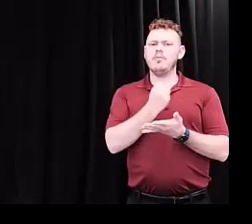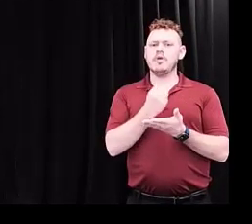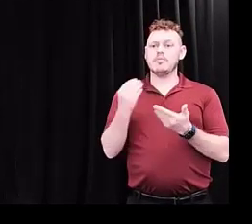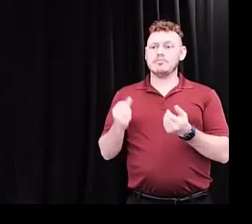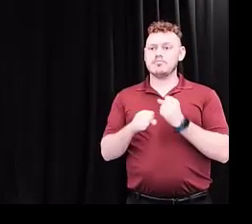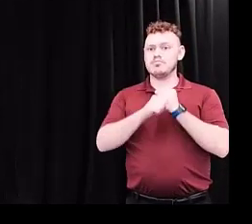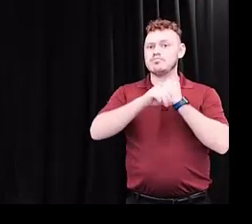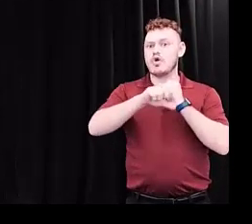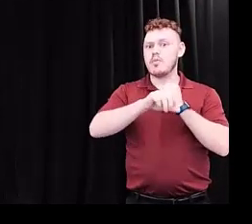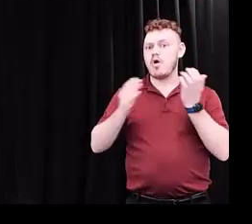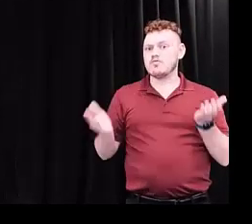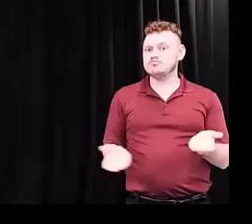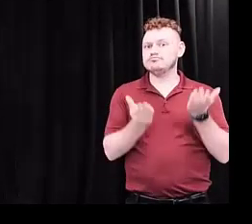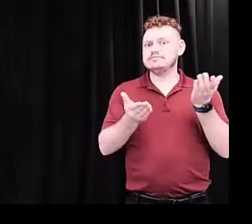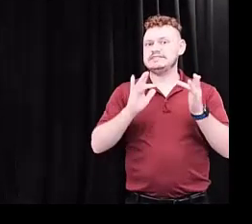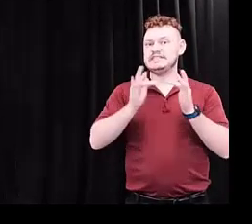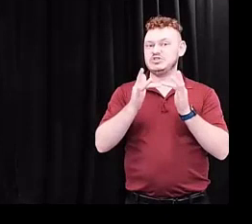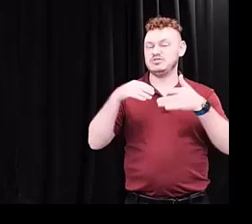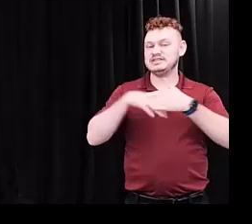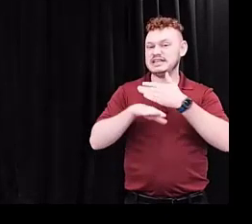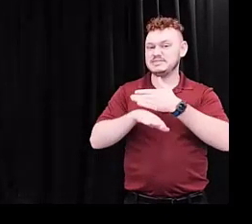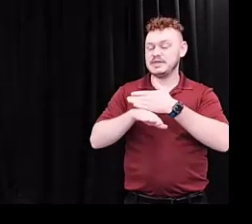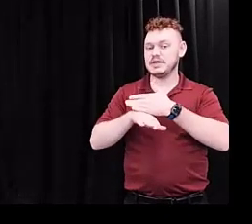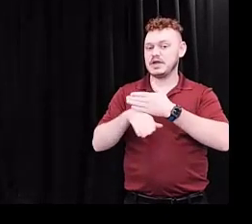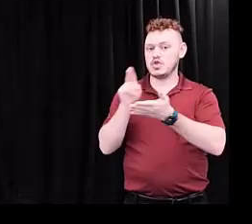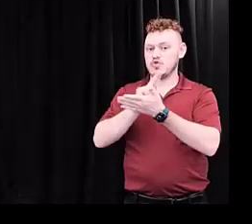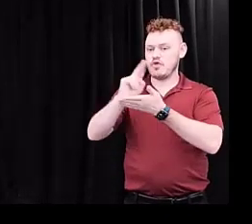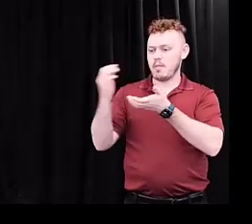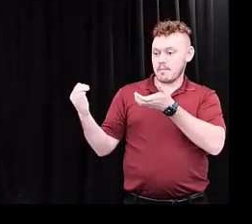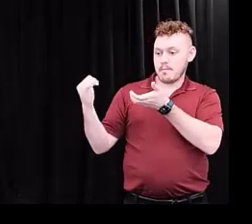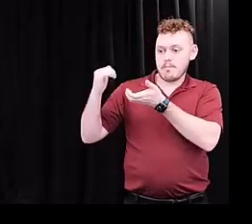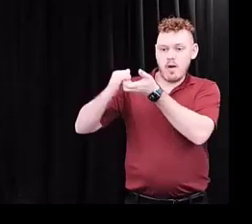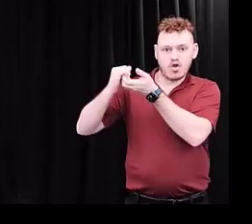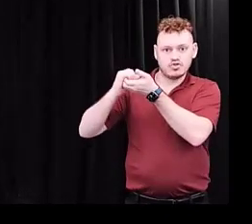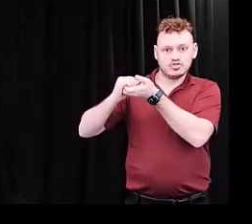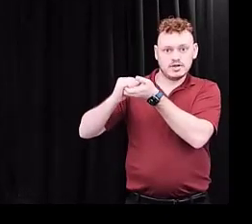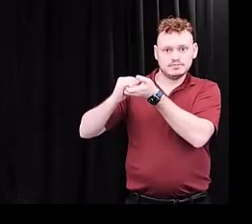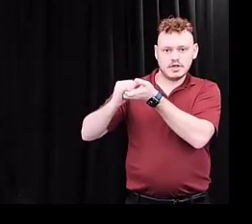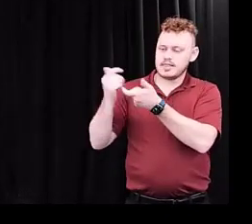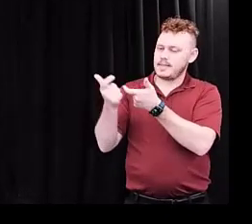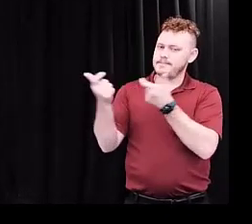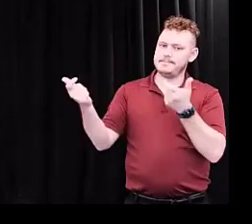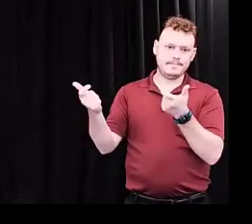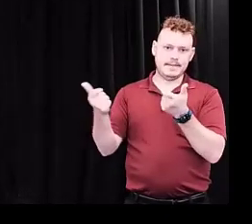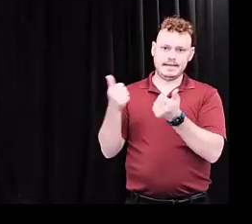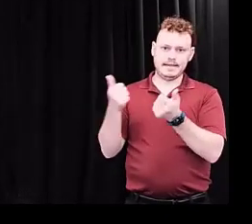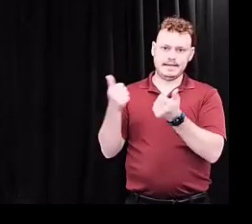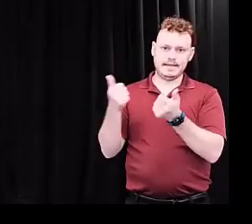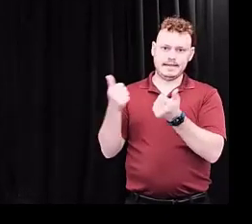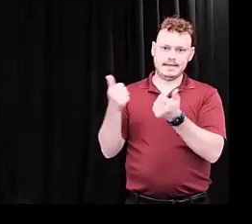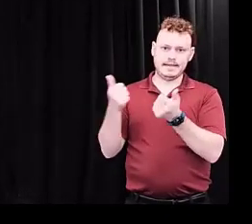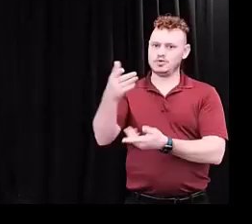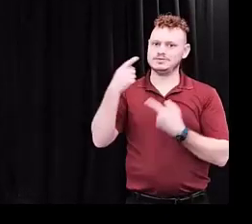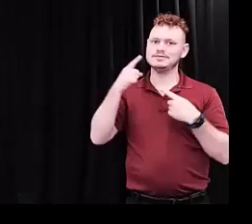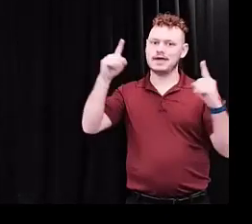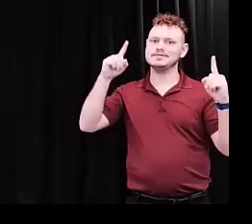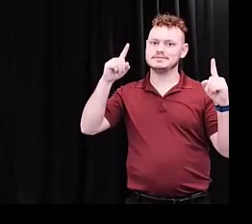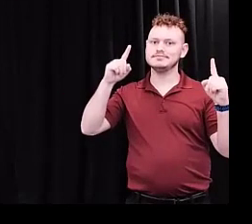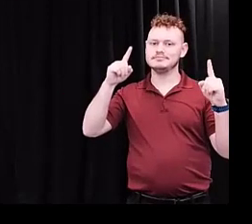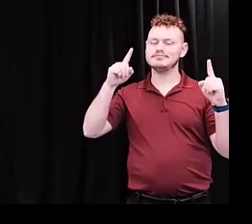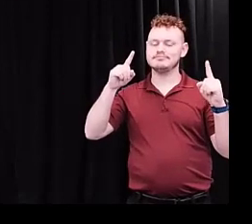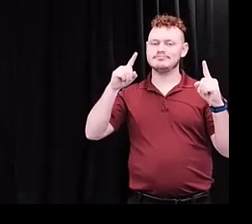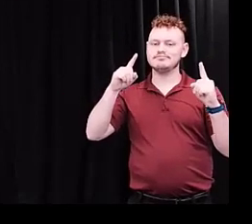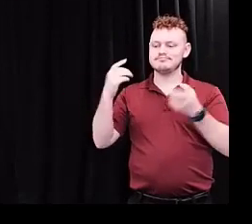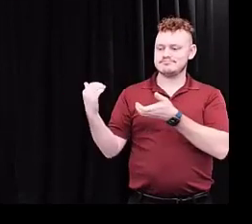digital accessibility at the university, partnerships are going to be the biggest factor to your success. Partnering